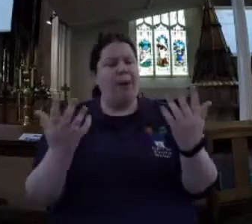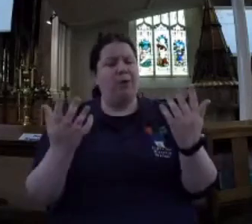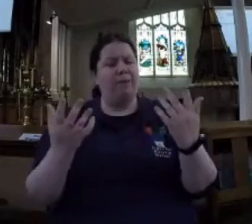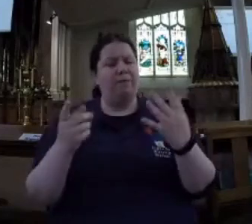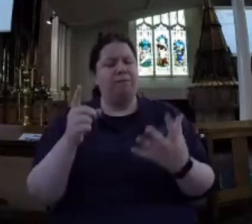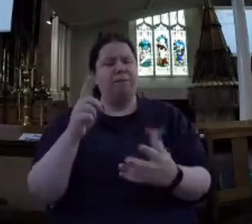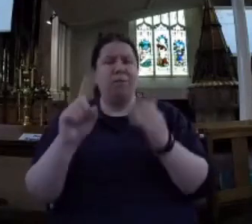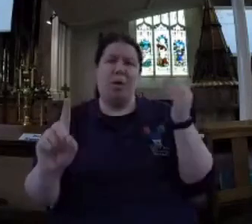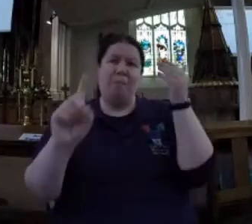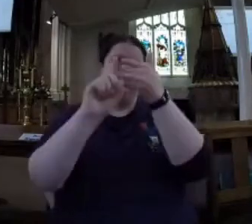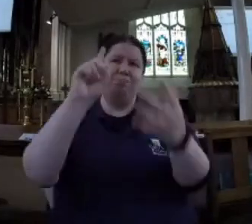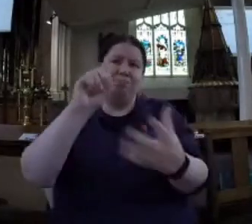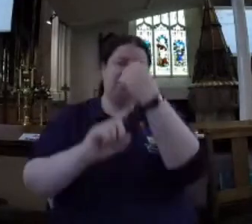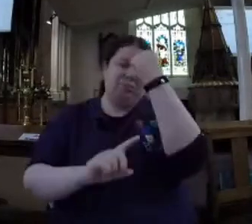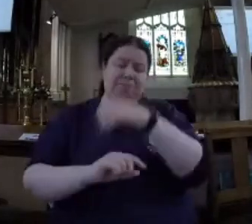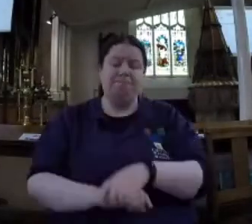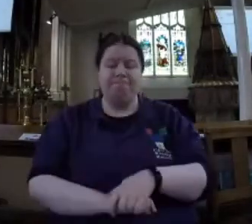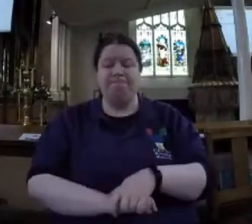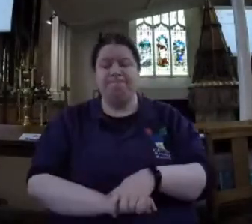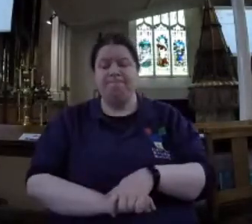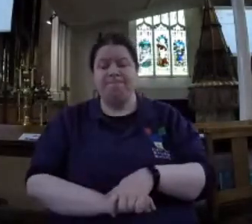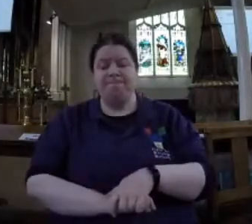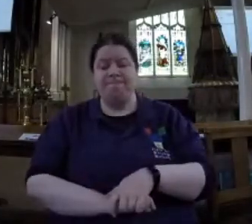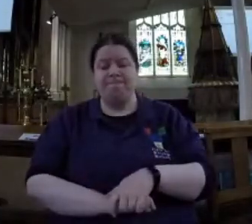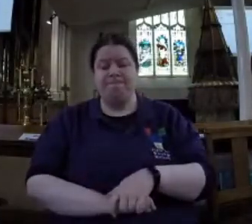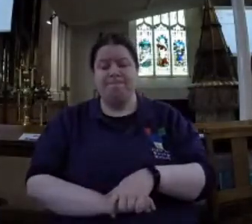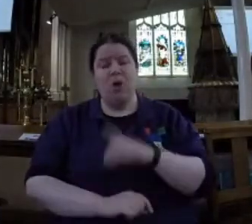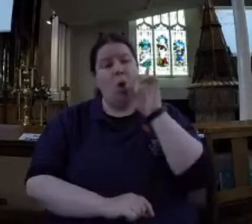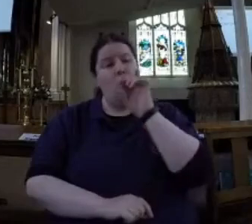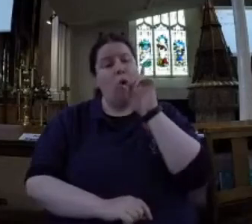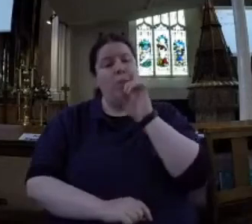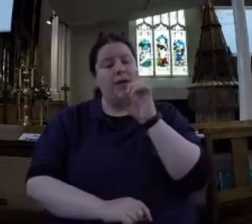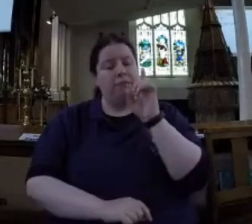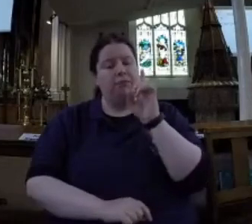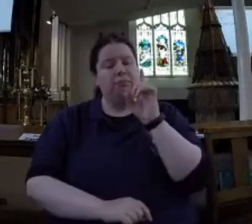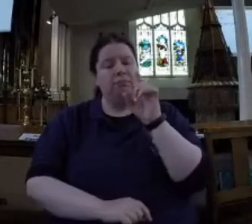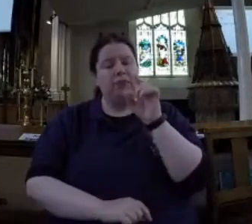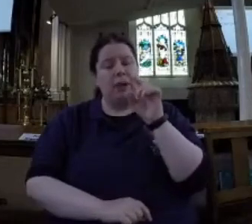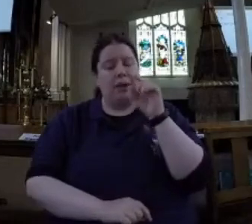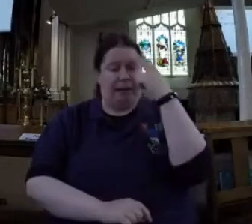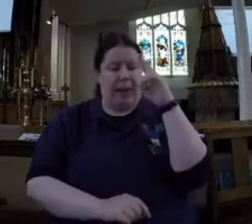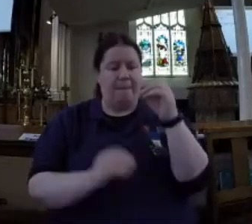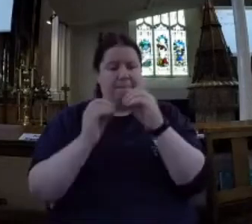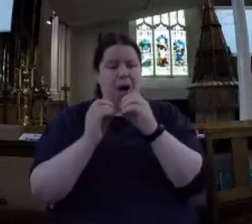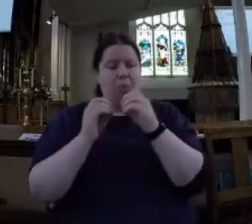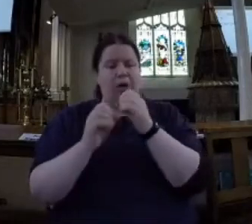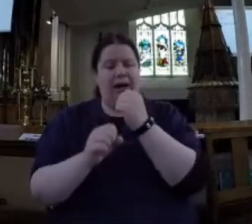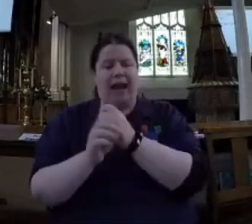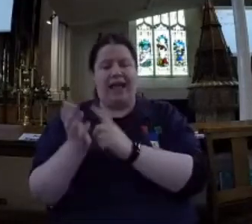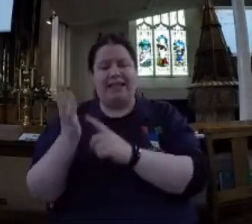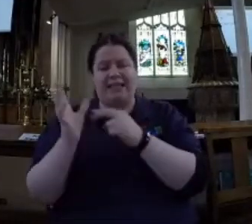mission field, far better than I can ever say. A woman called Barbara Glanz was hired by a